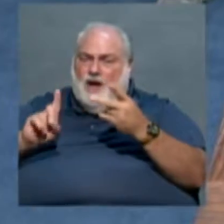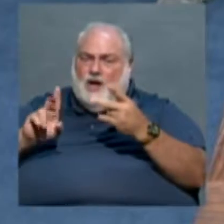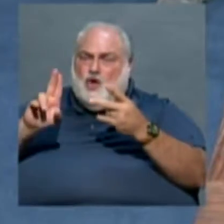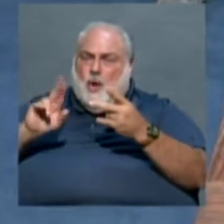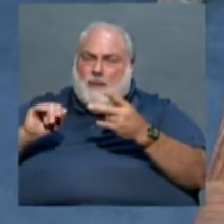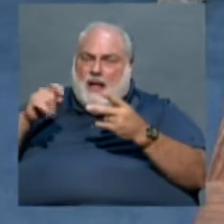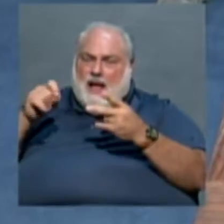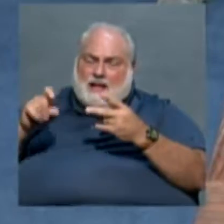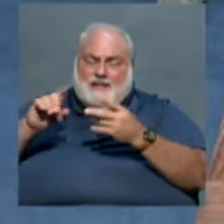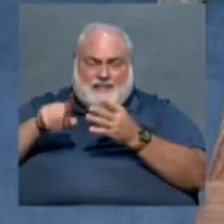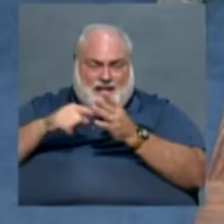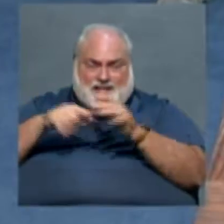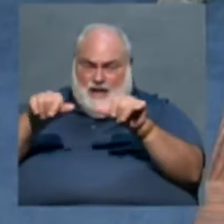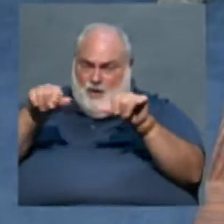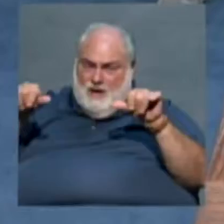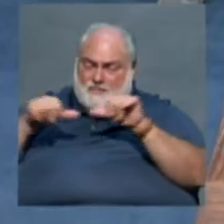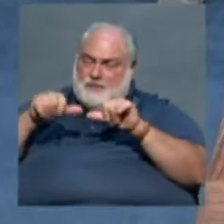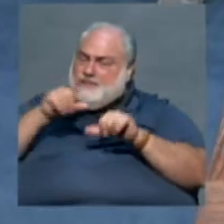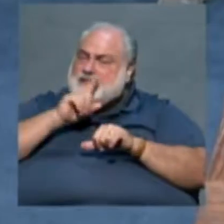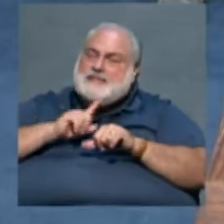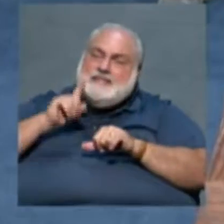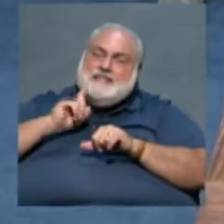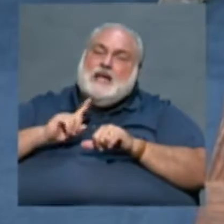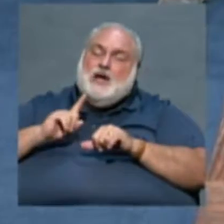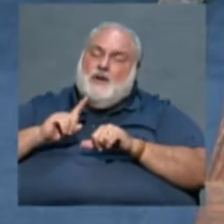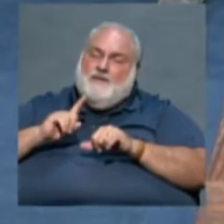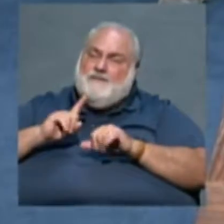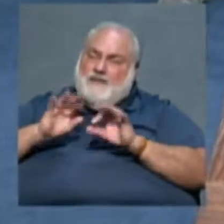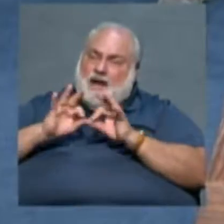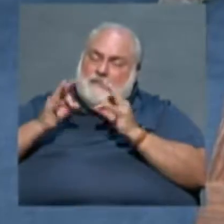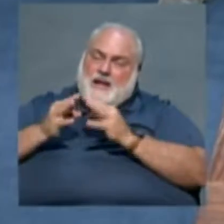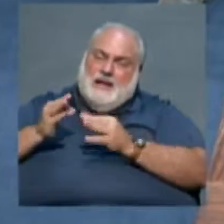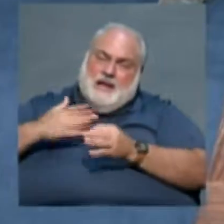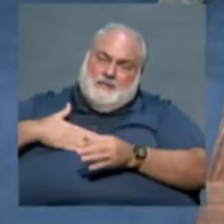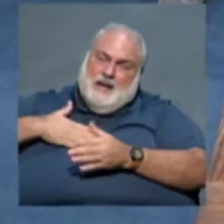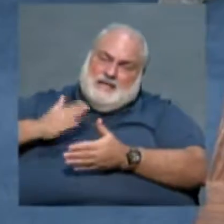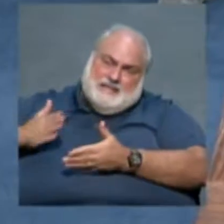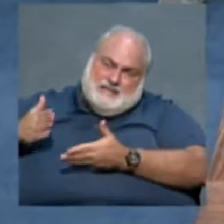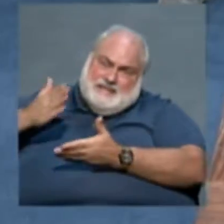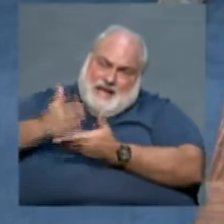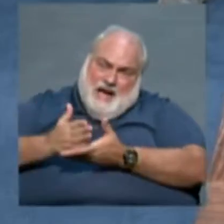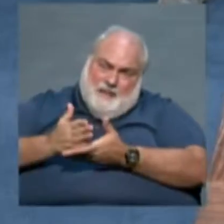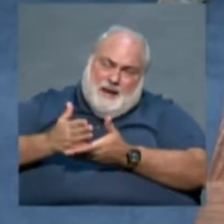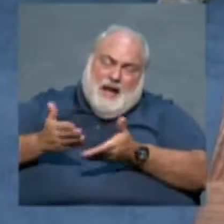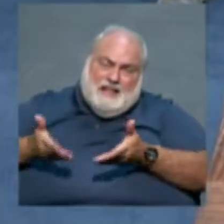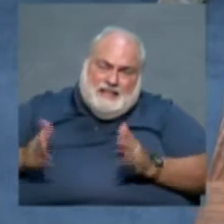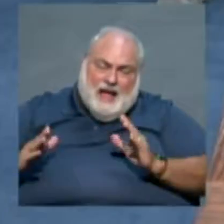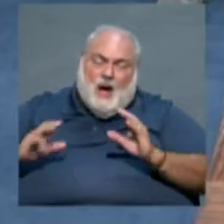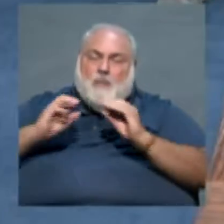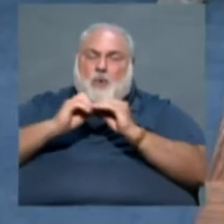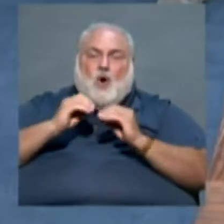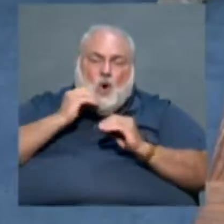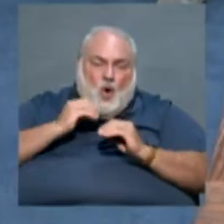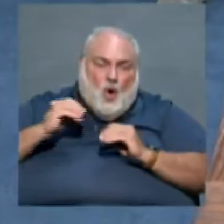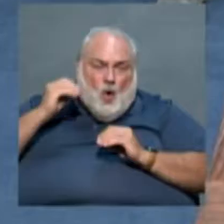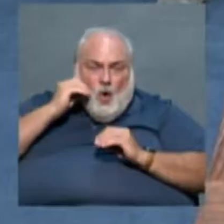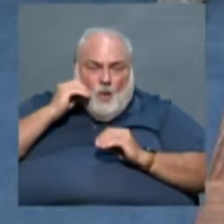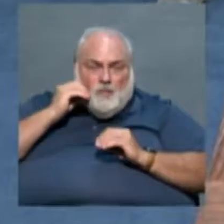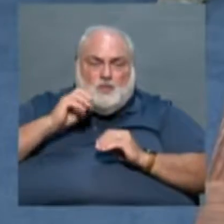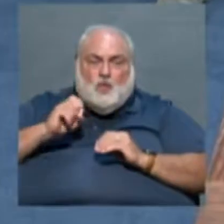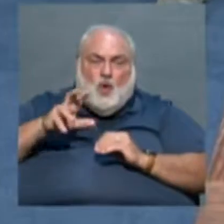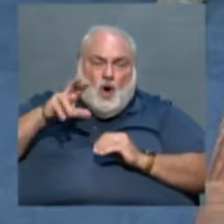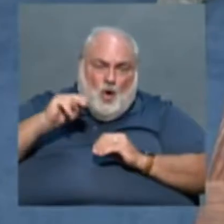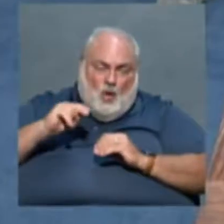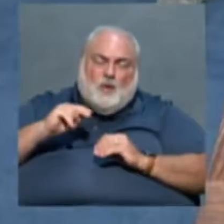primarily single-family homes. Please stop approving more duplexes in my neighborhood. Building more homes to own would be welcomed. Sincerely,